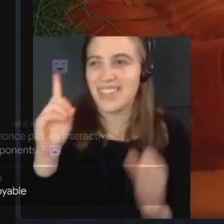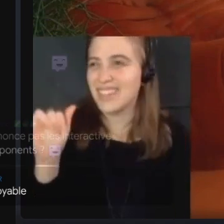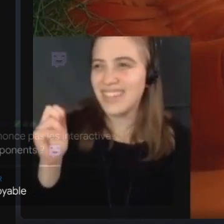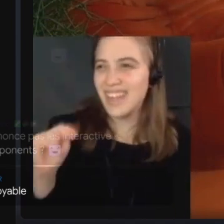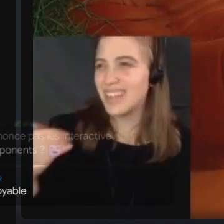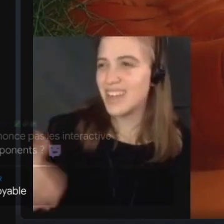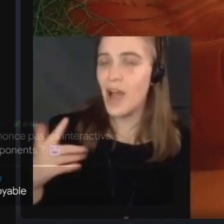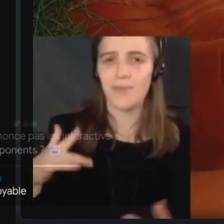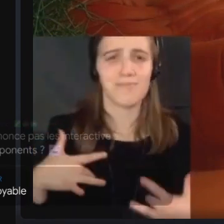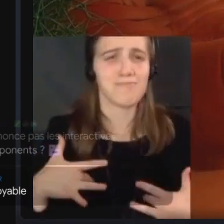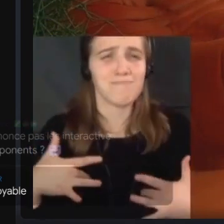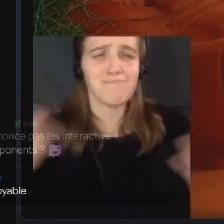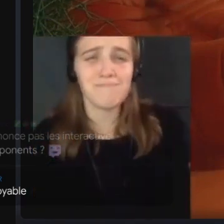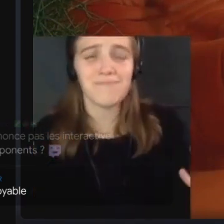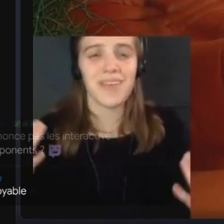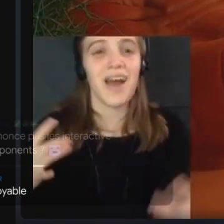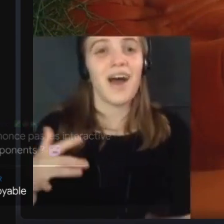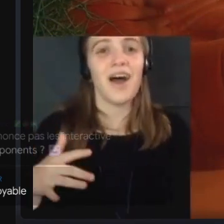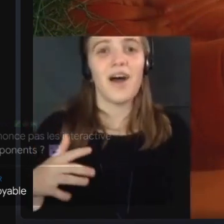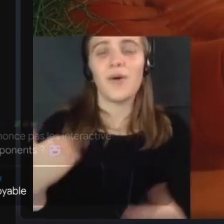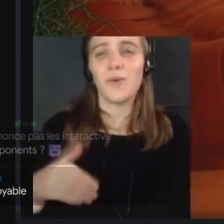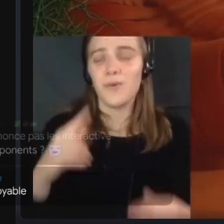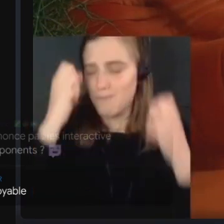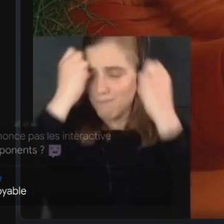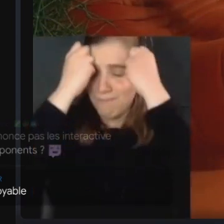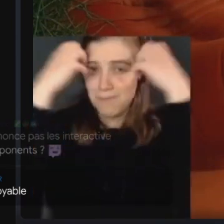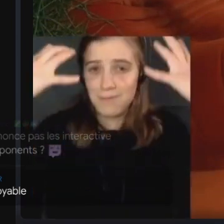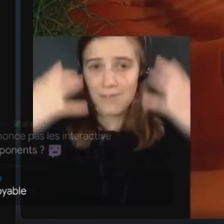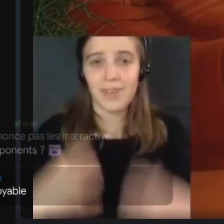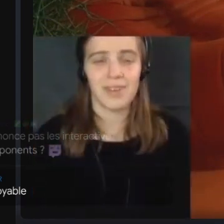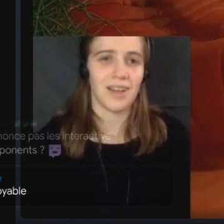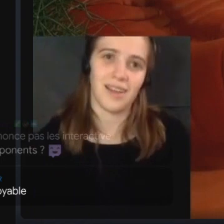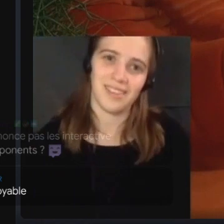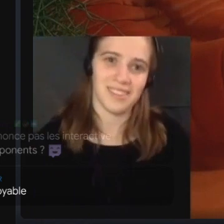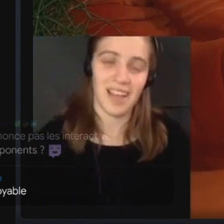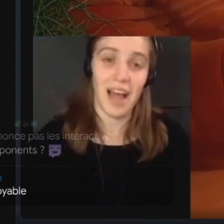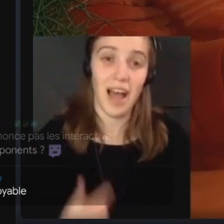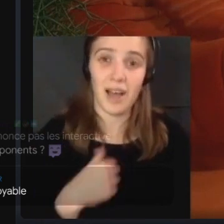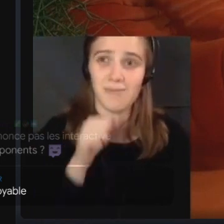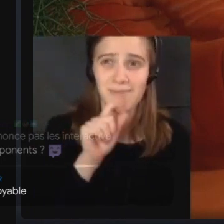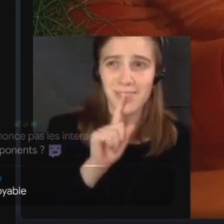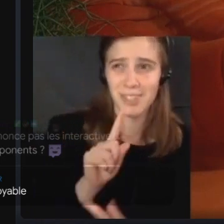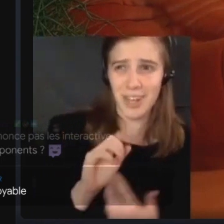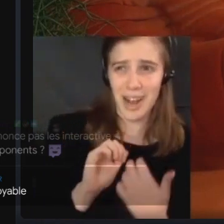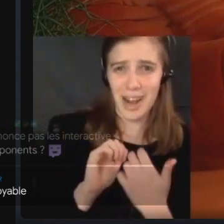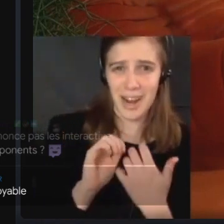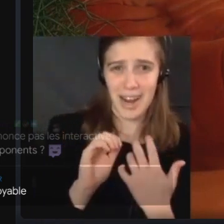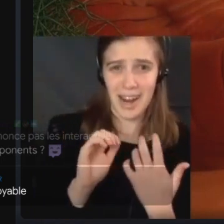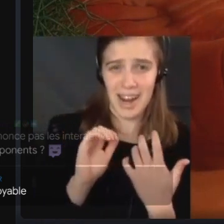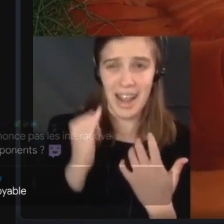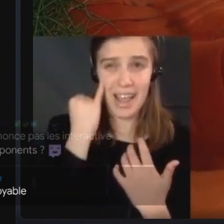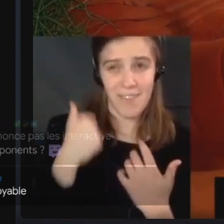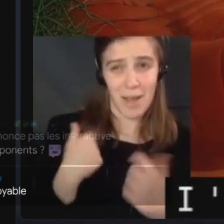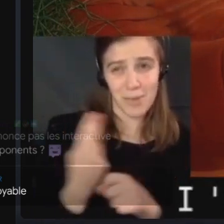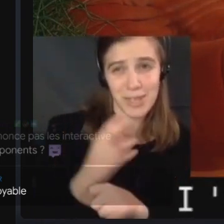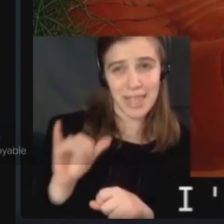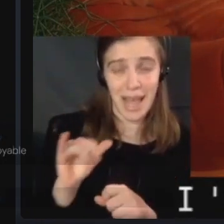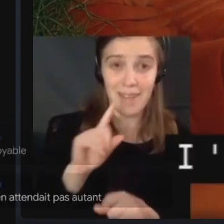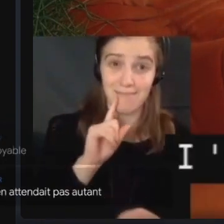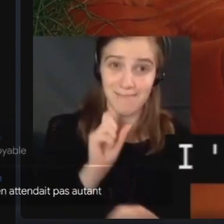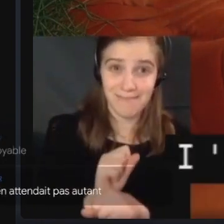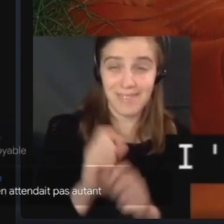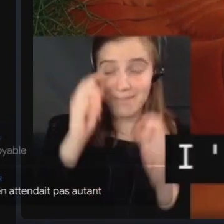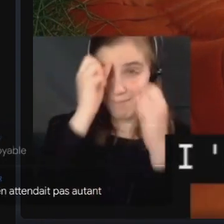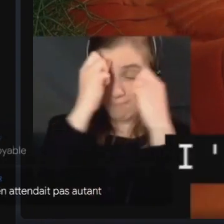excited. Literally mind blown. I'm not even sure if I know how I'm using literally there, but I mean, I knew what